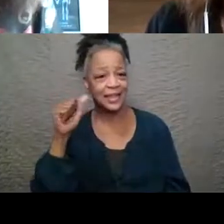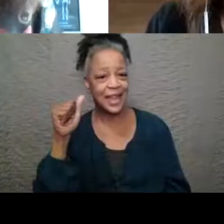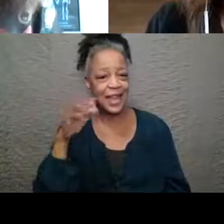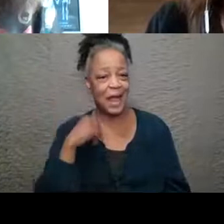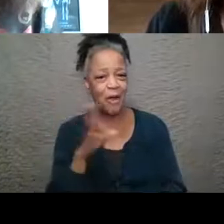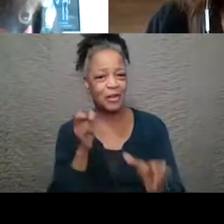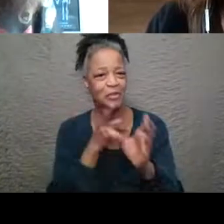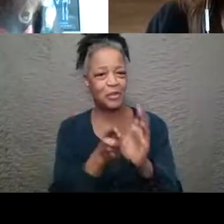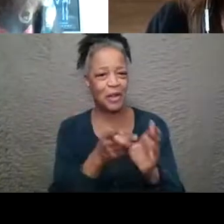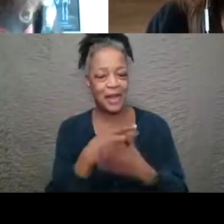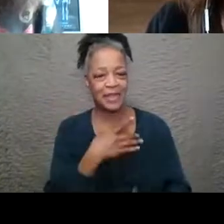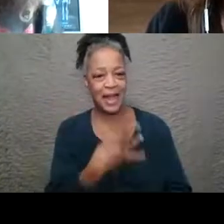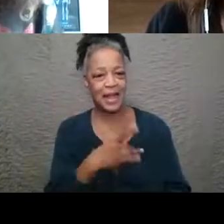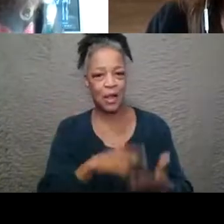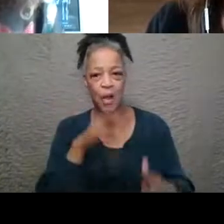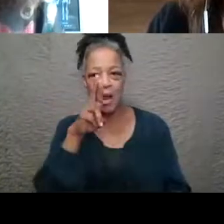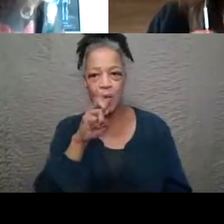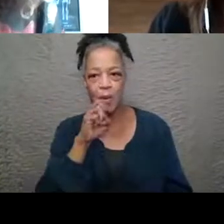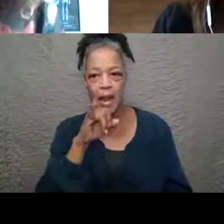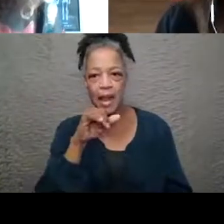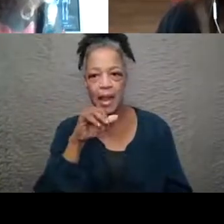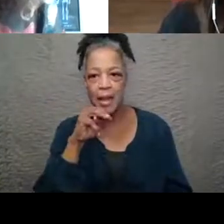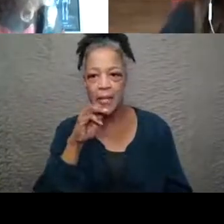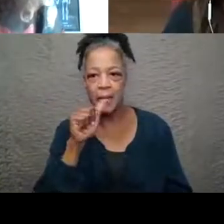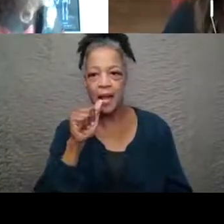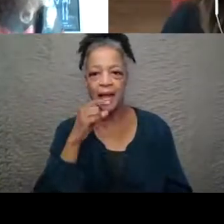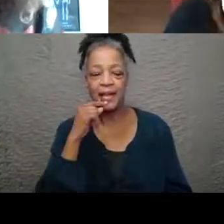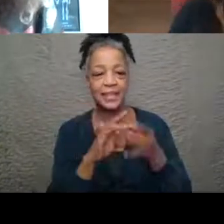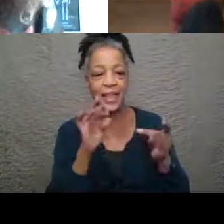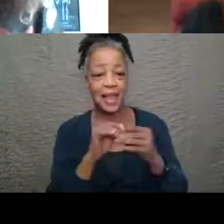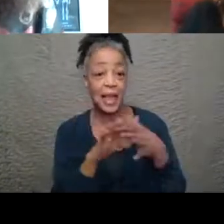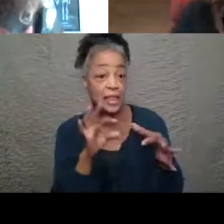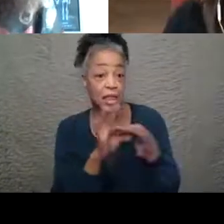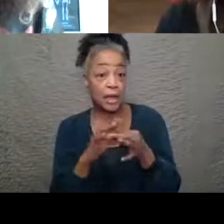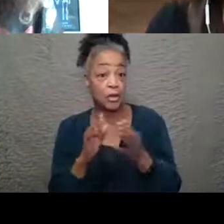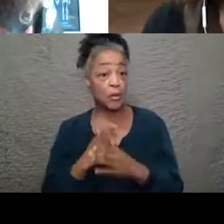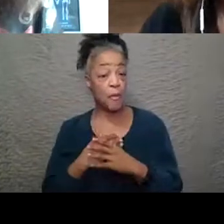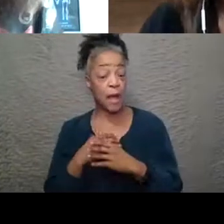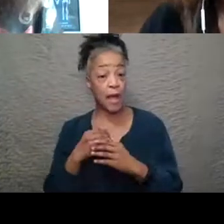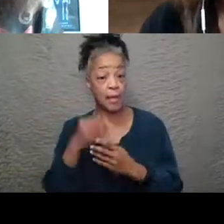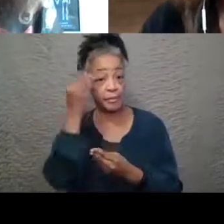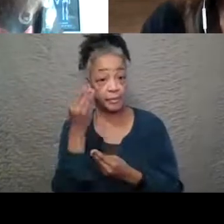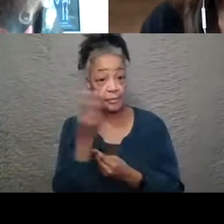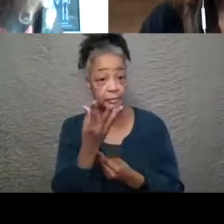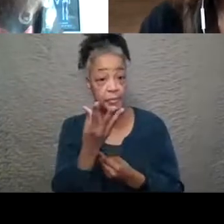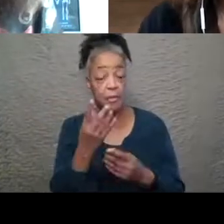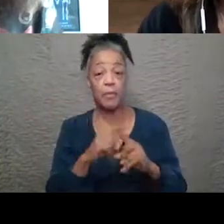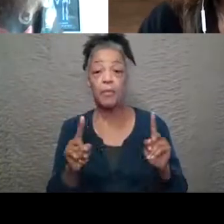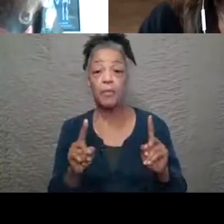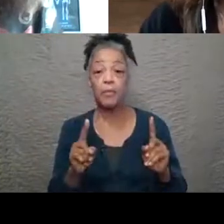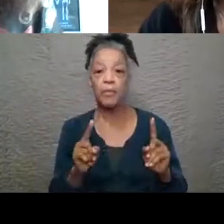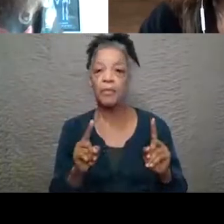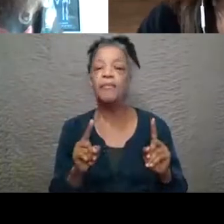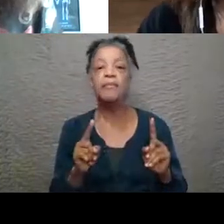because I really like what Rima's saying, and it's connected to what I was going to say, but was a